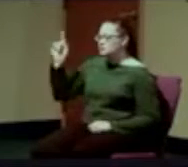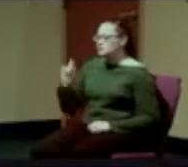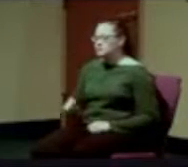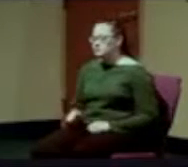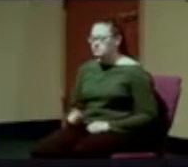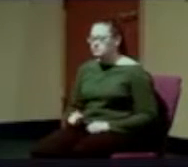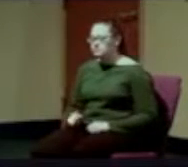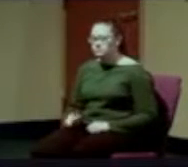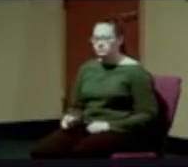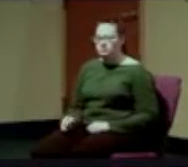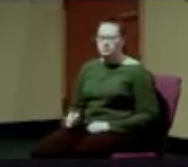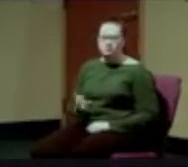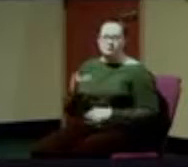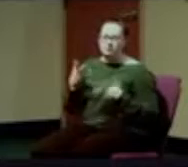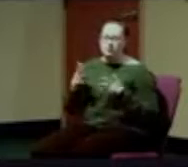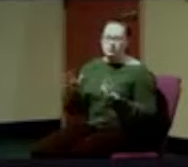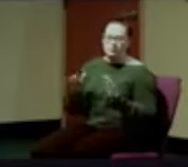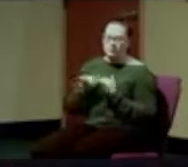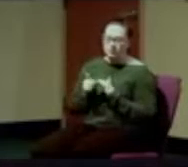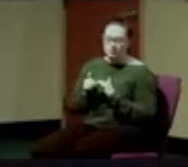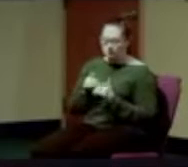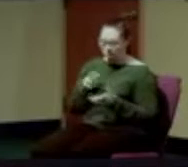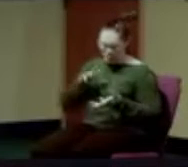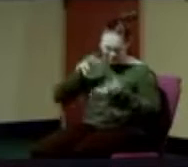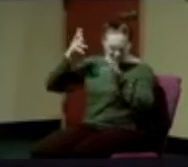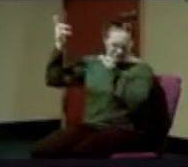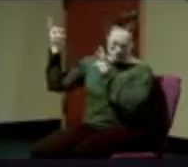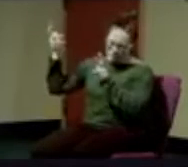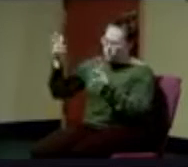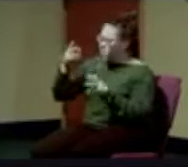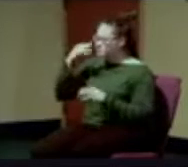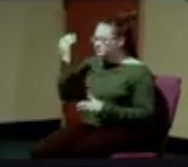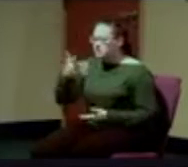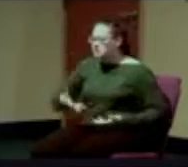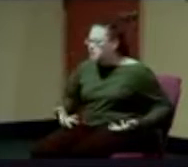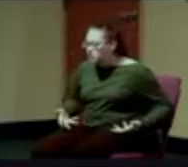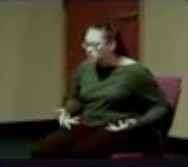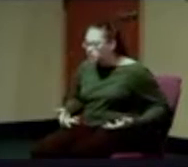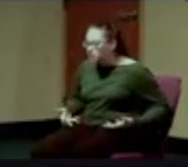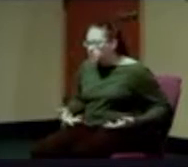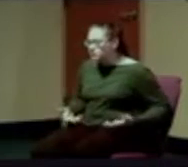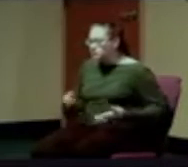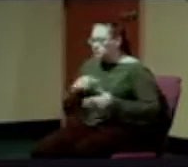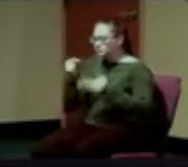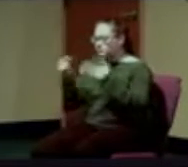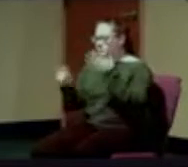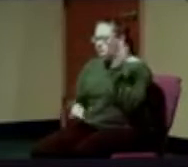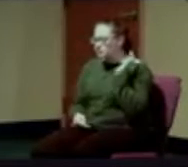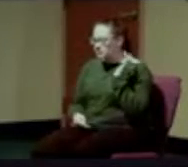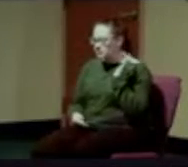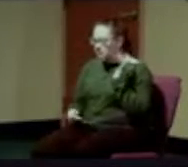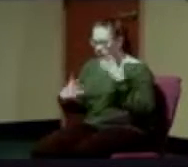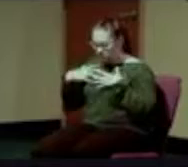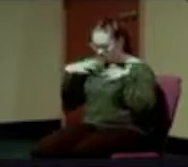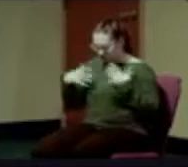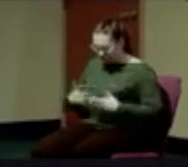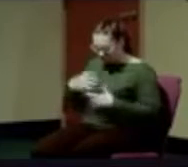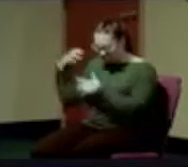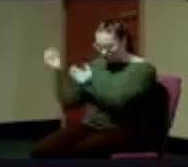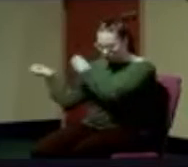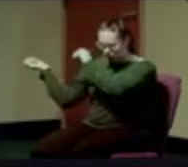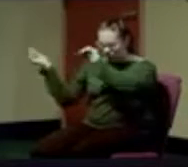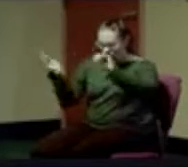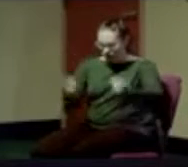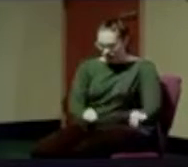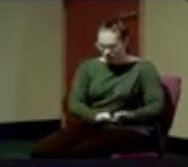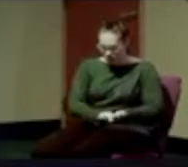You don't know how I failed. You don't know how I've messed up. It doesn't matter. Those things have been taken off and